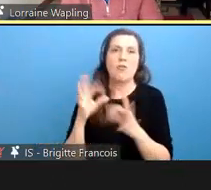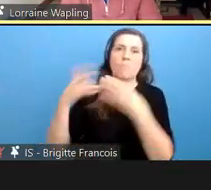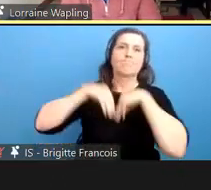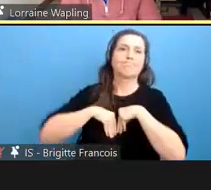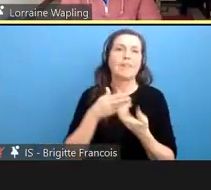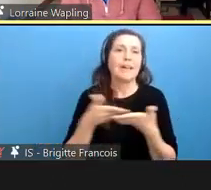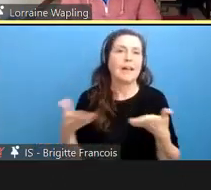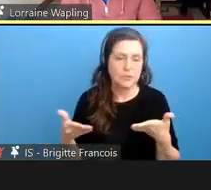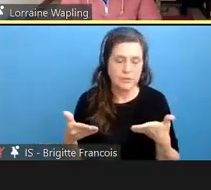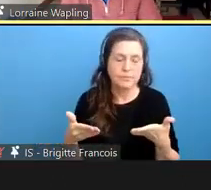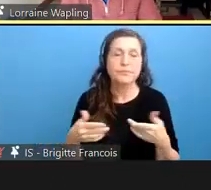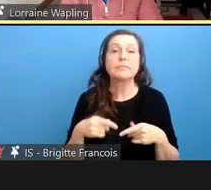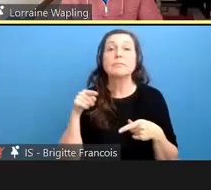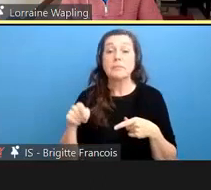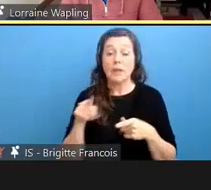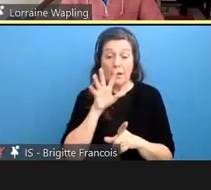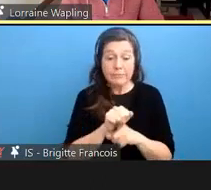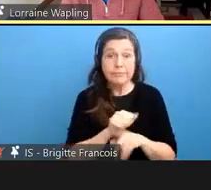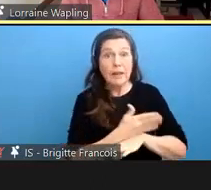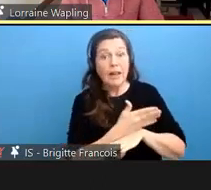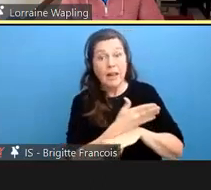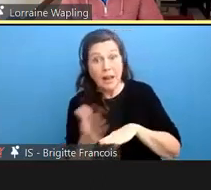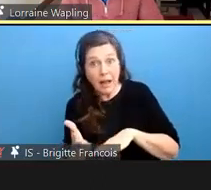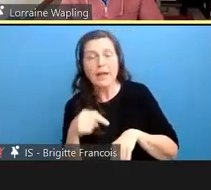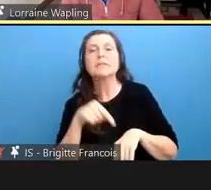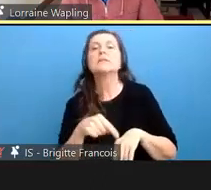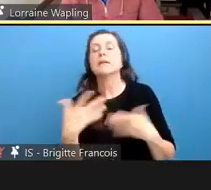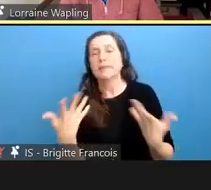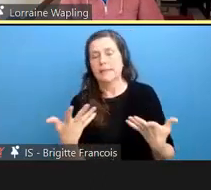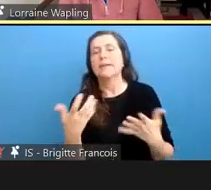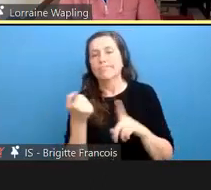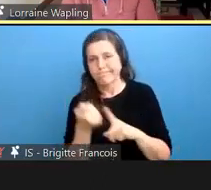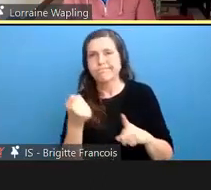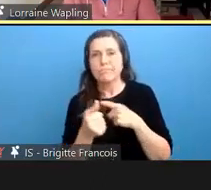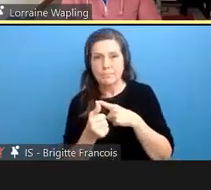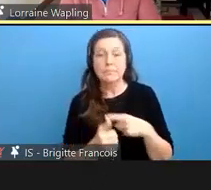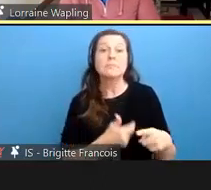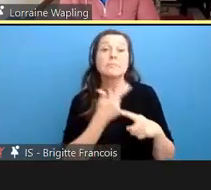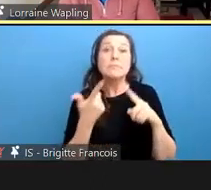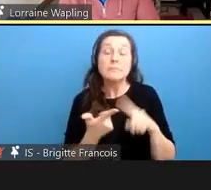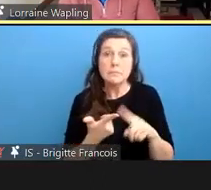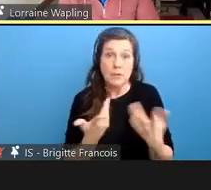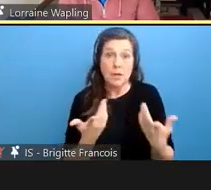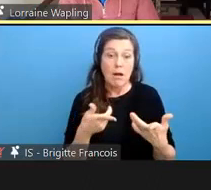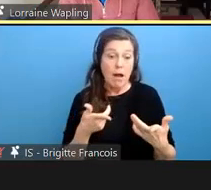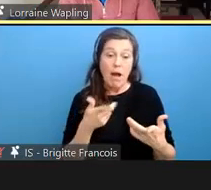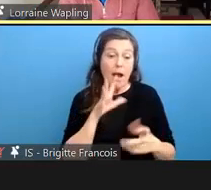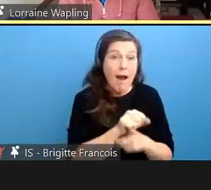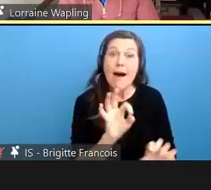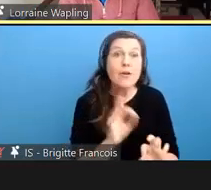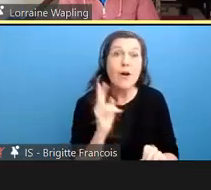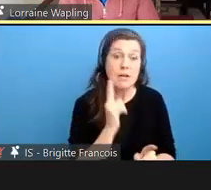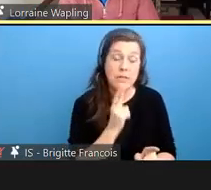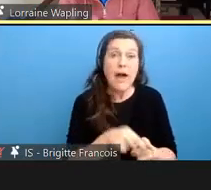that late diagnosis, then often you see there's just simply a lack of intervention programs. So there